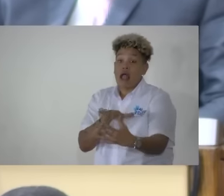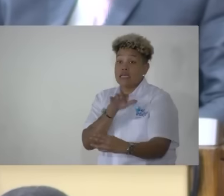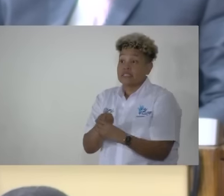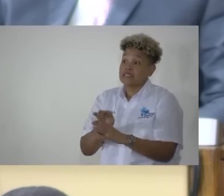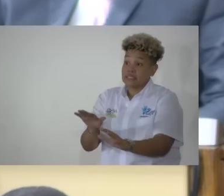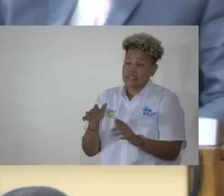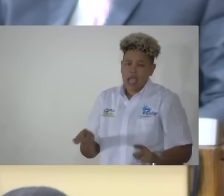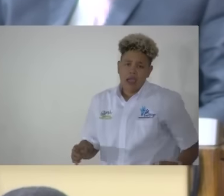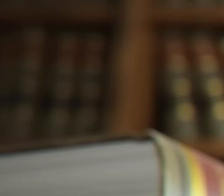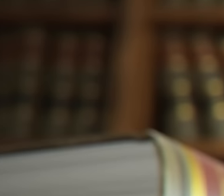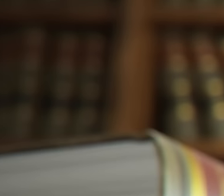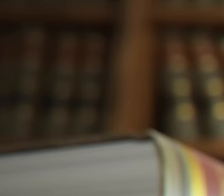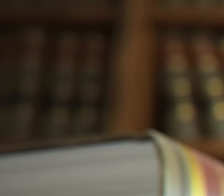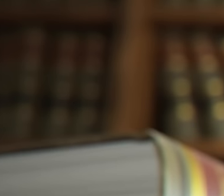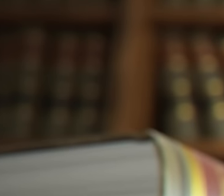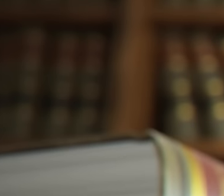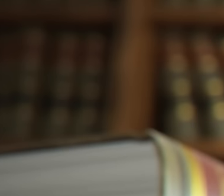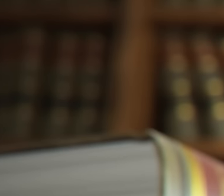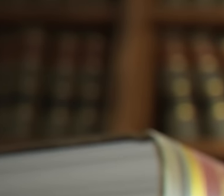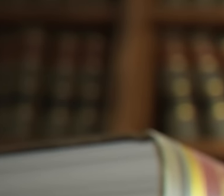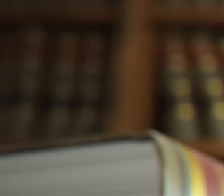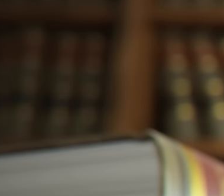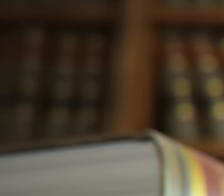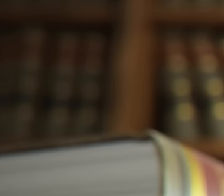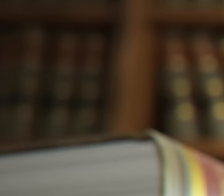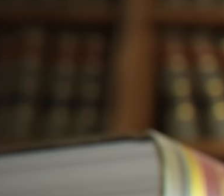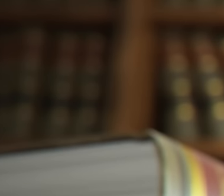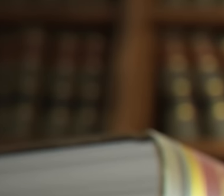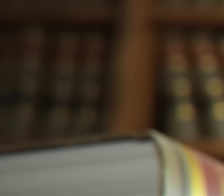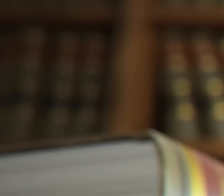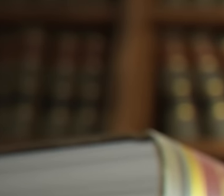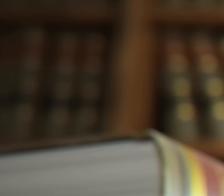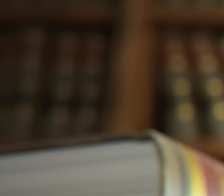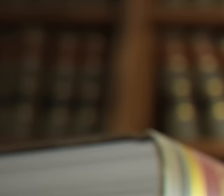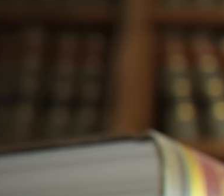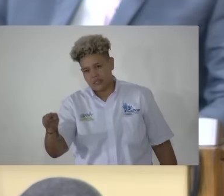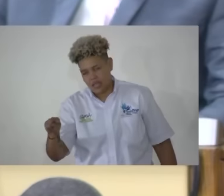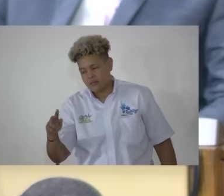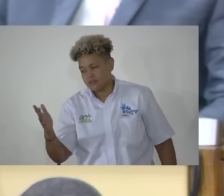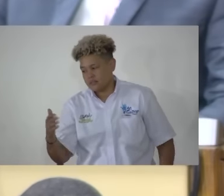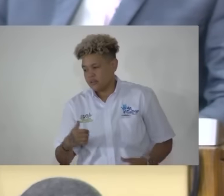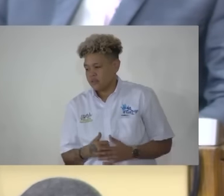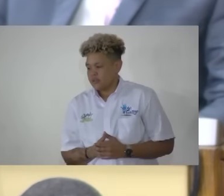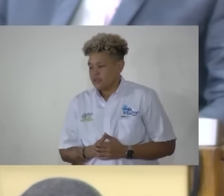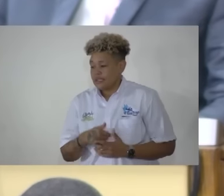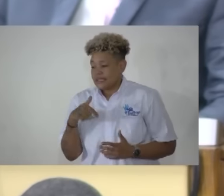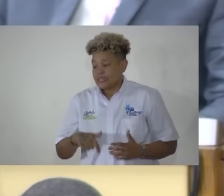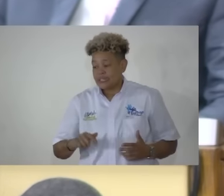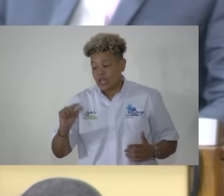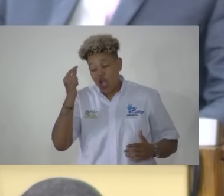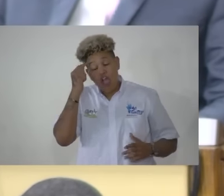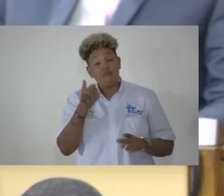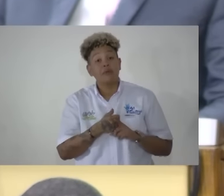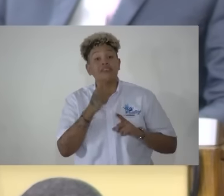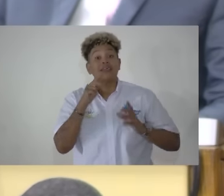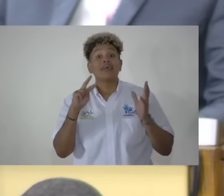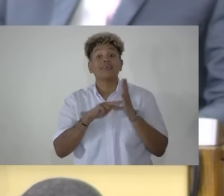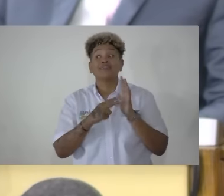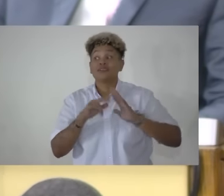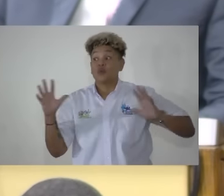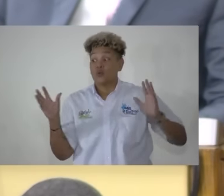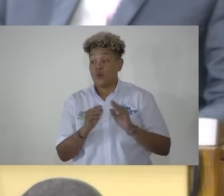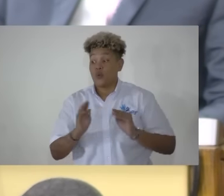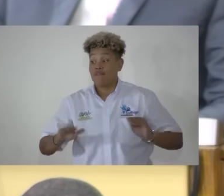protecting victims and increasing the punishment for perpetrators of domestic abuse. This government, and indeed the whole